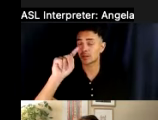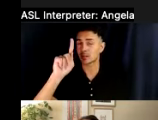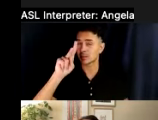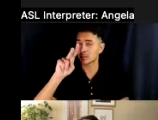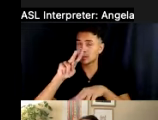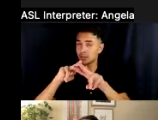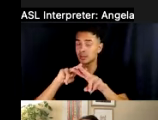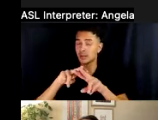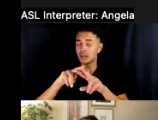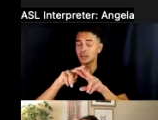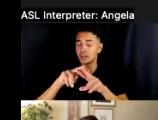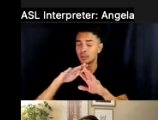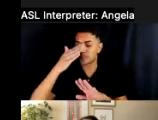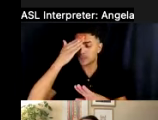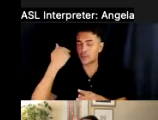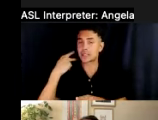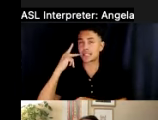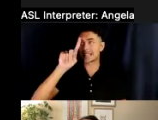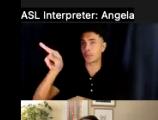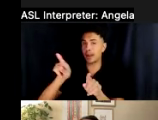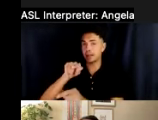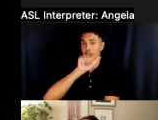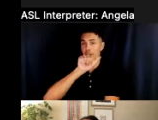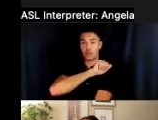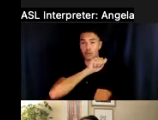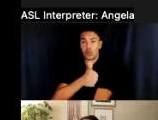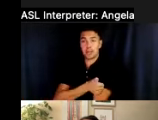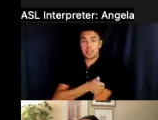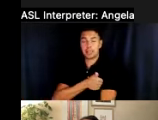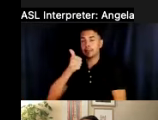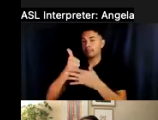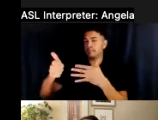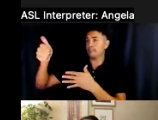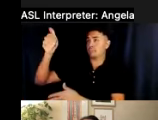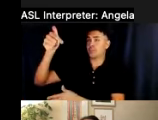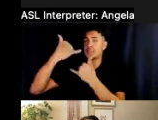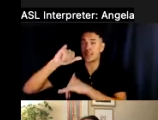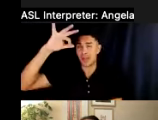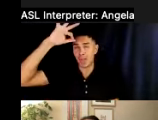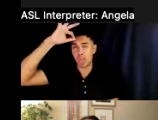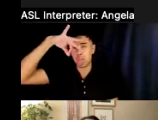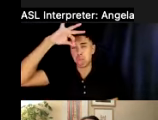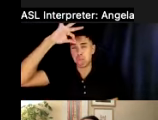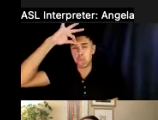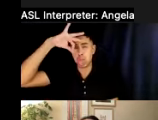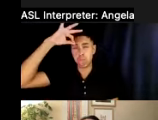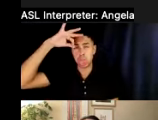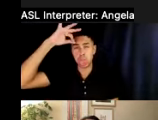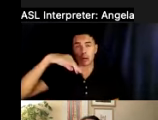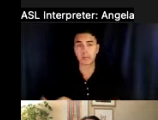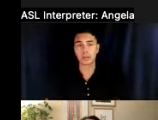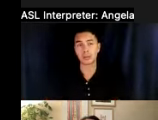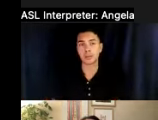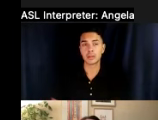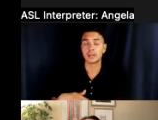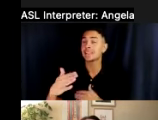authority, and yet they are still ignorant in so many ways.